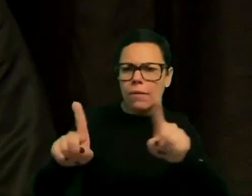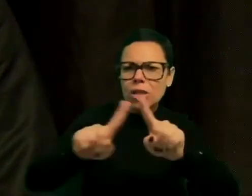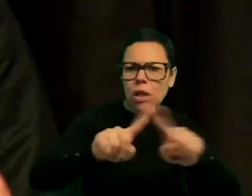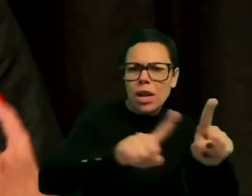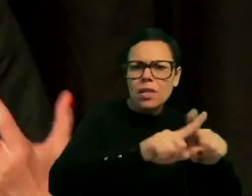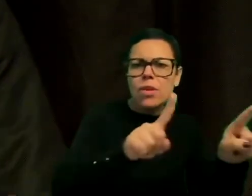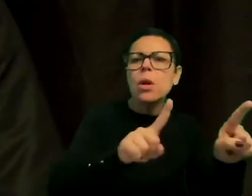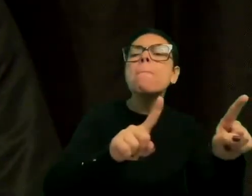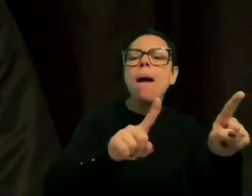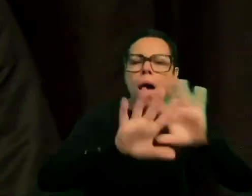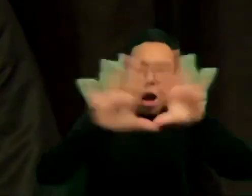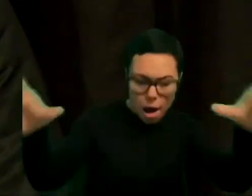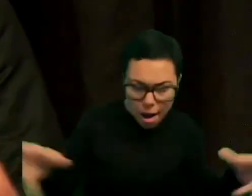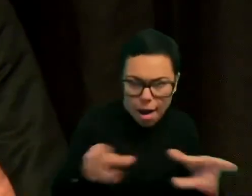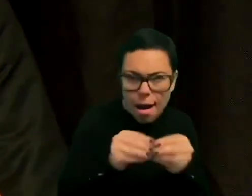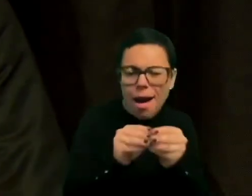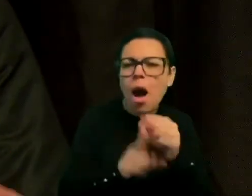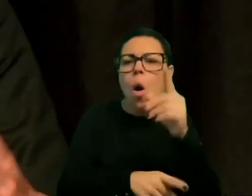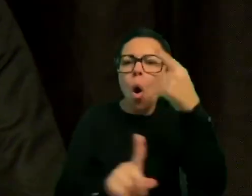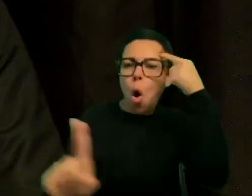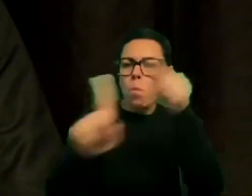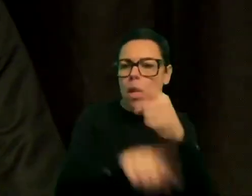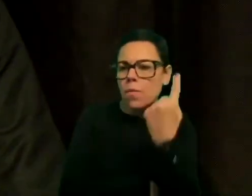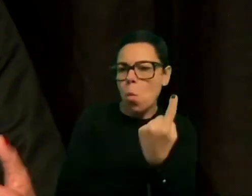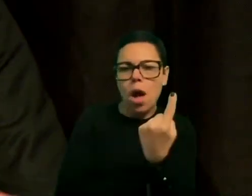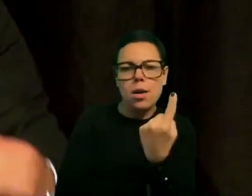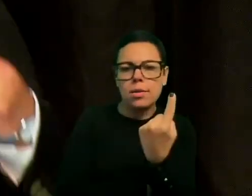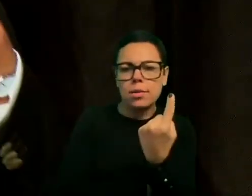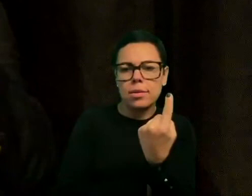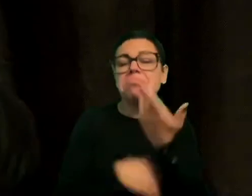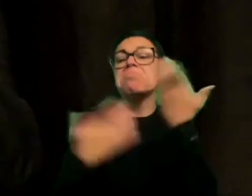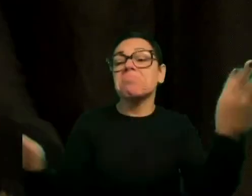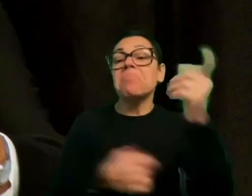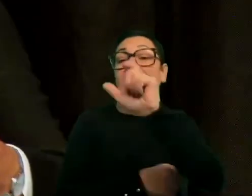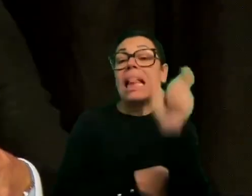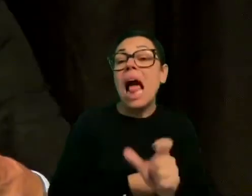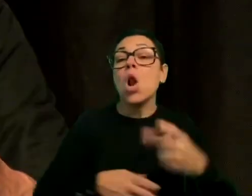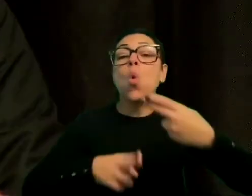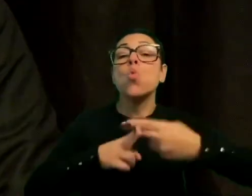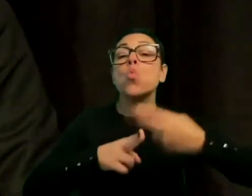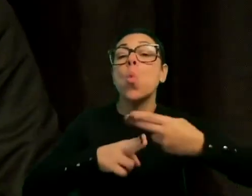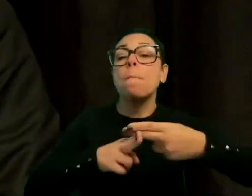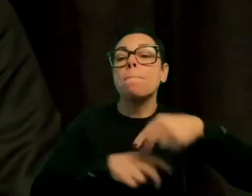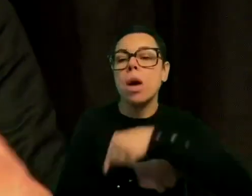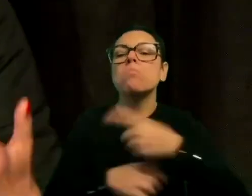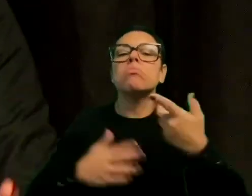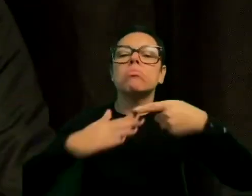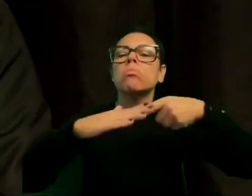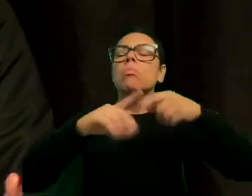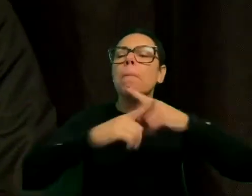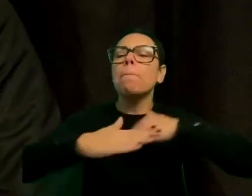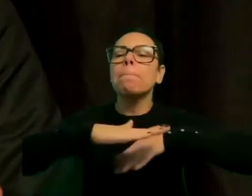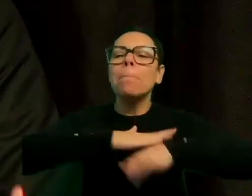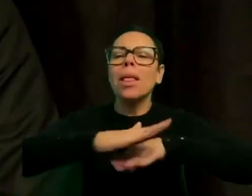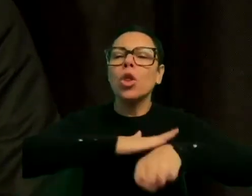Rome. The city of Rome at a certain point built a metro line, a subway line to a poor suburb. And after